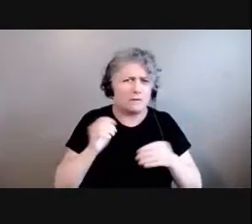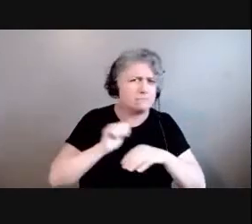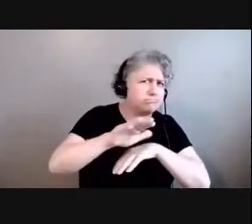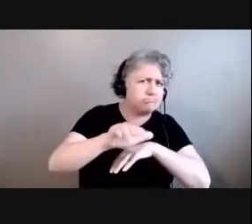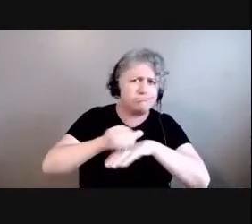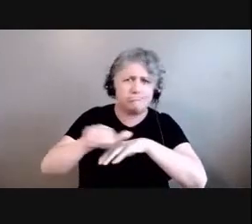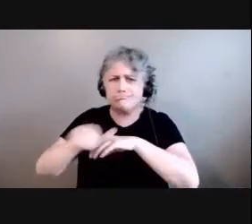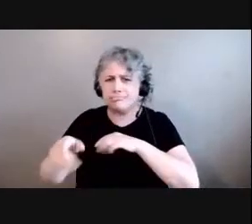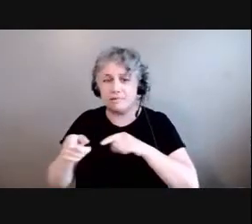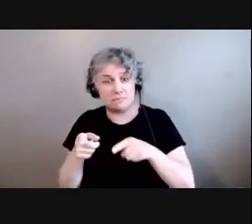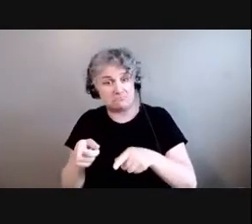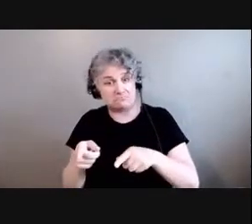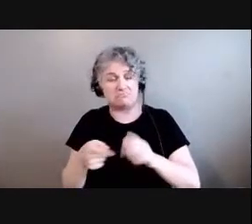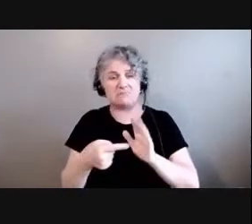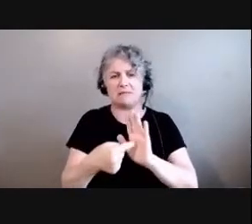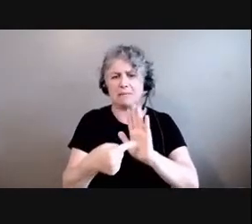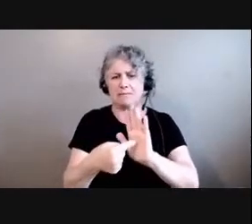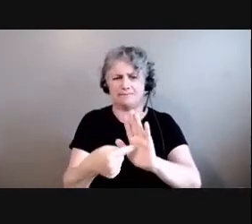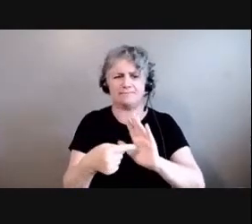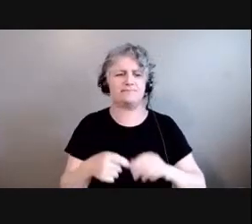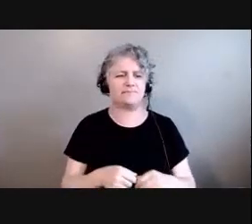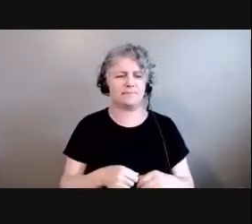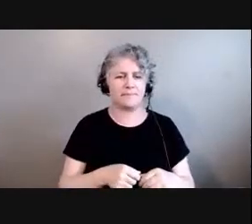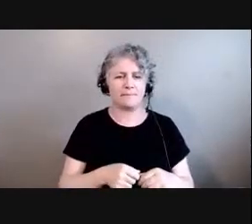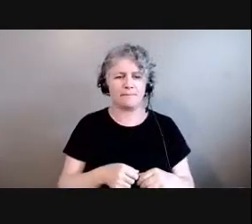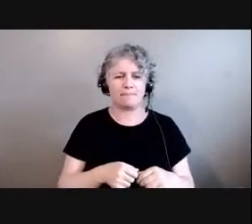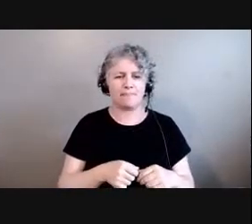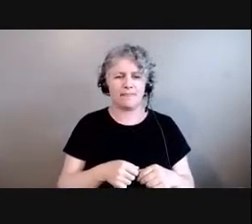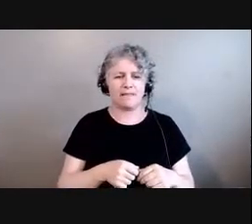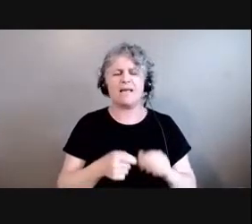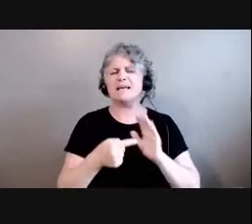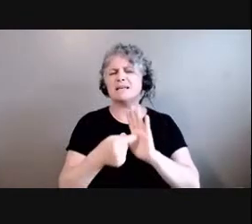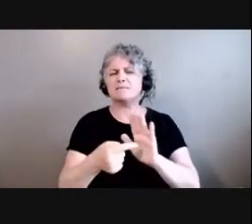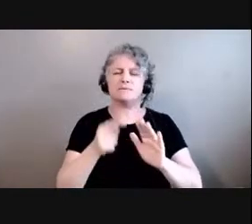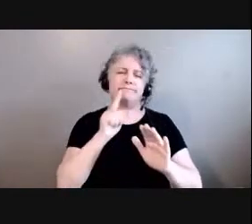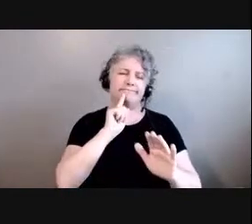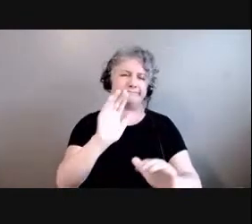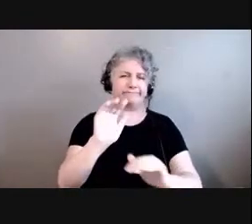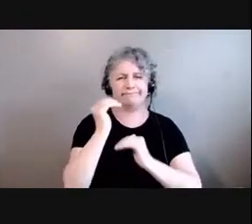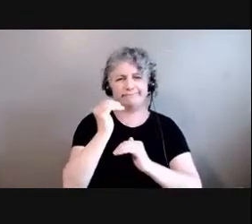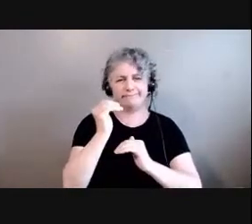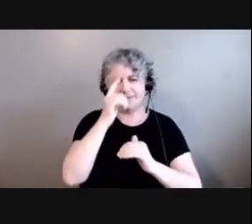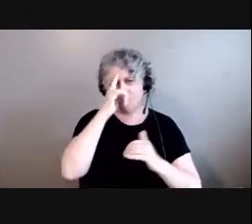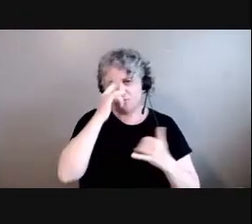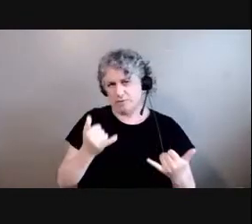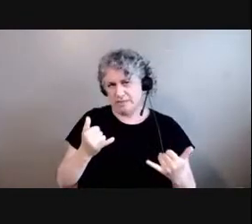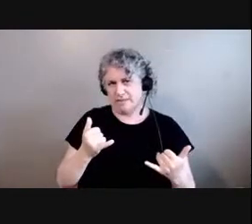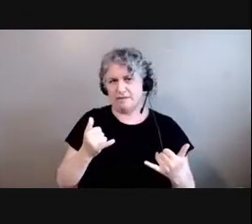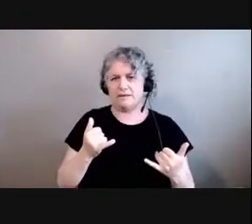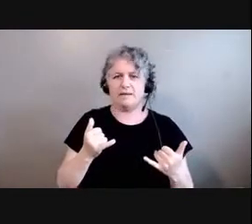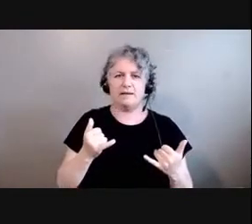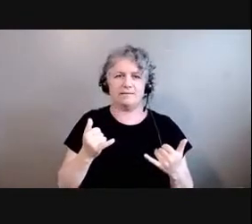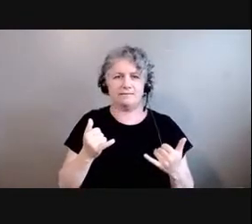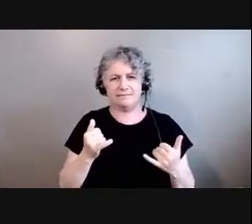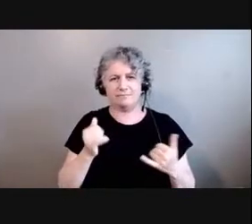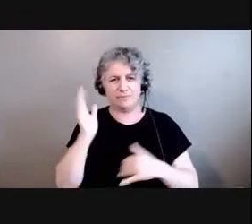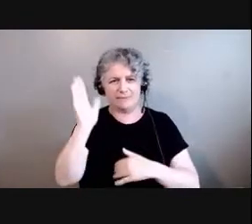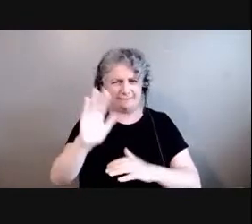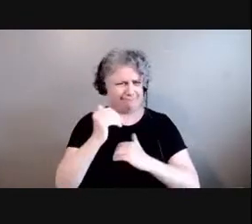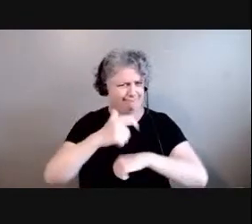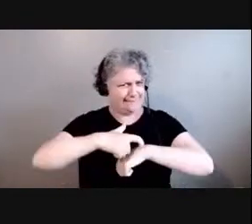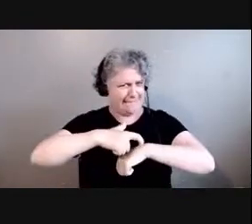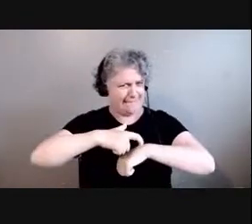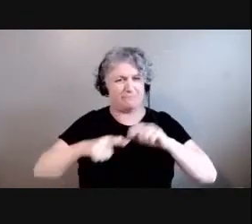has. The examples are very limited just in terms of the limited space for this